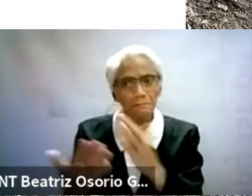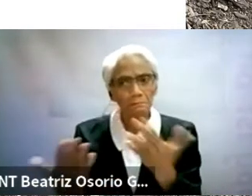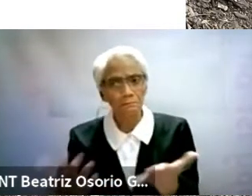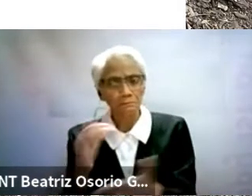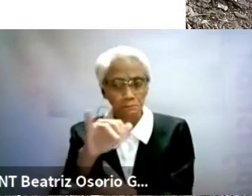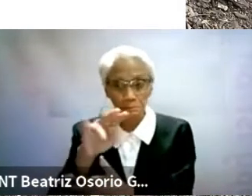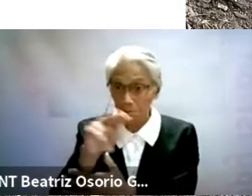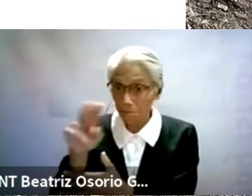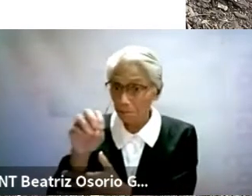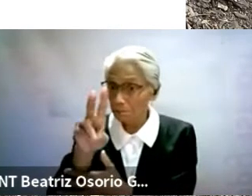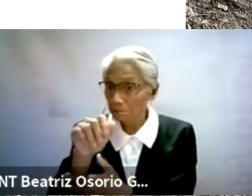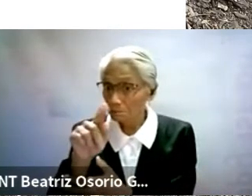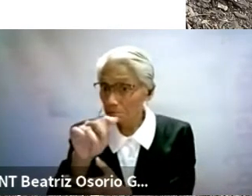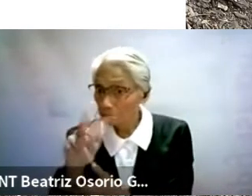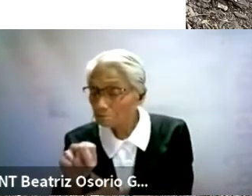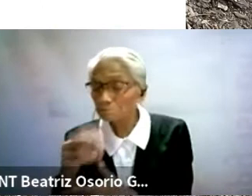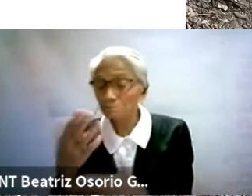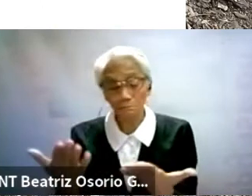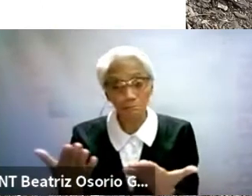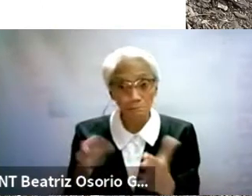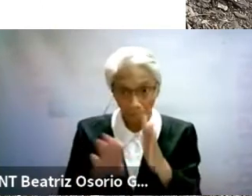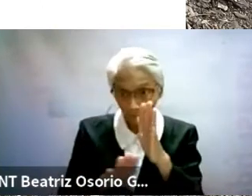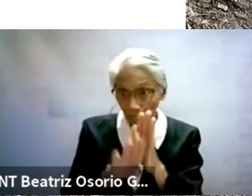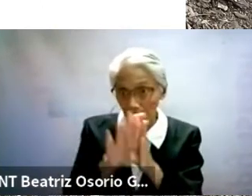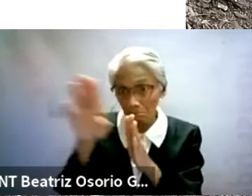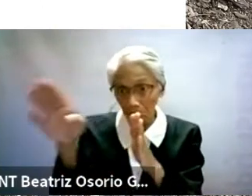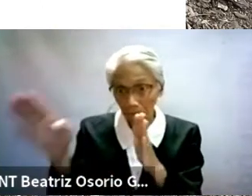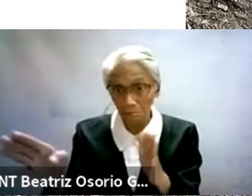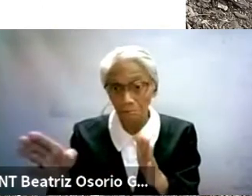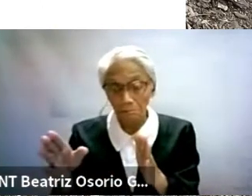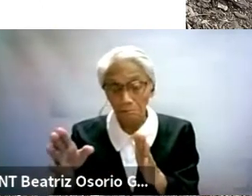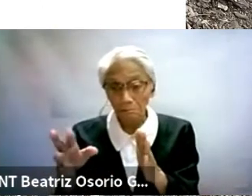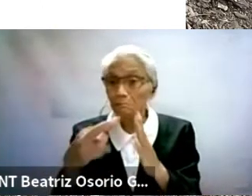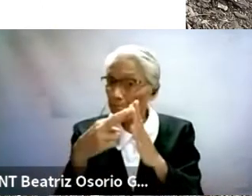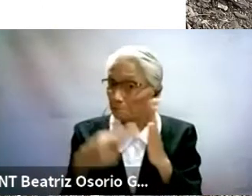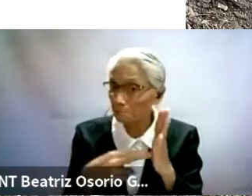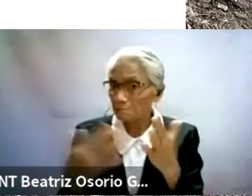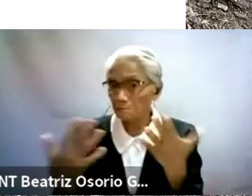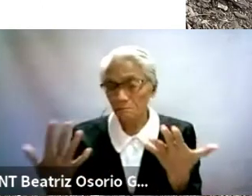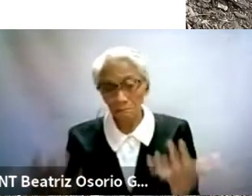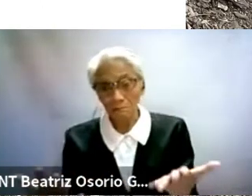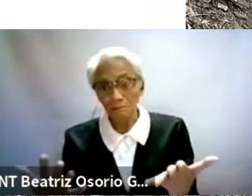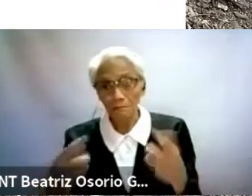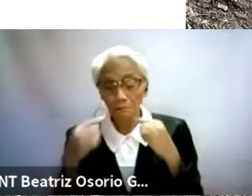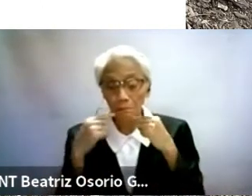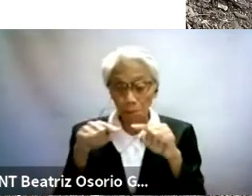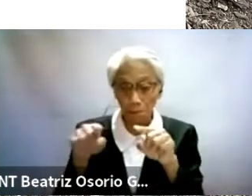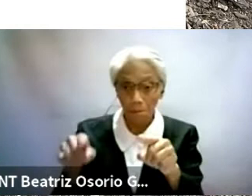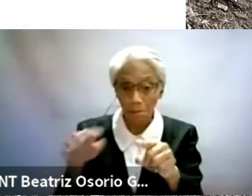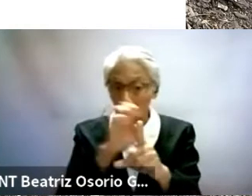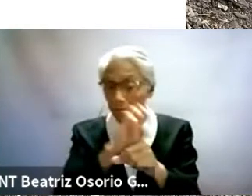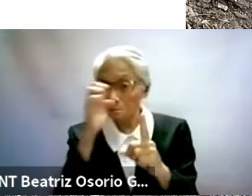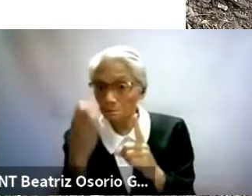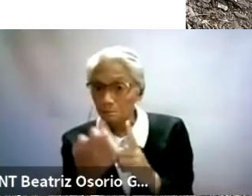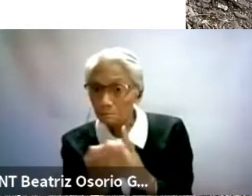especially when states come to develop their laws, regulations, and practices to address the digital environments. So